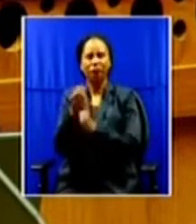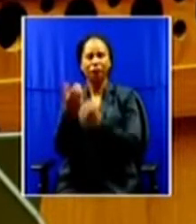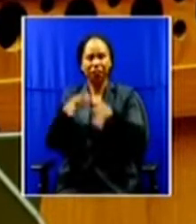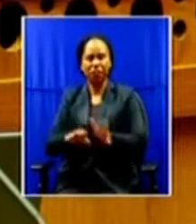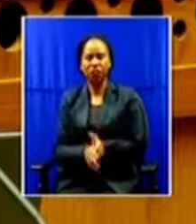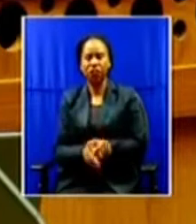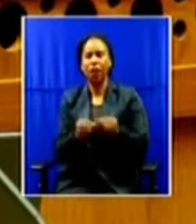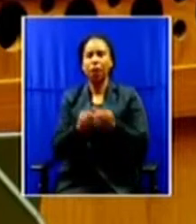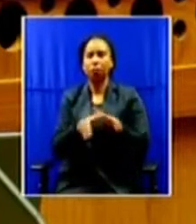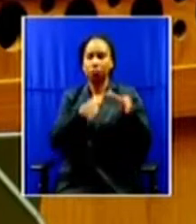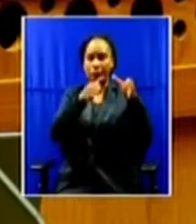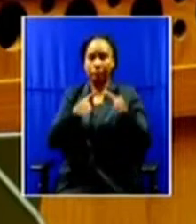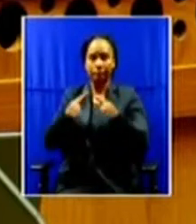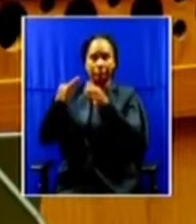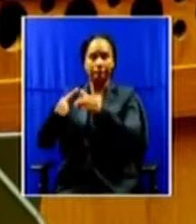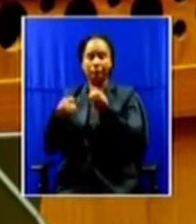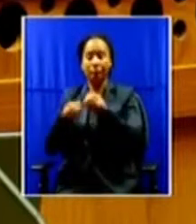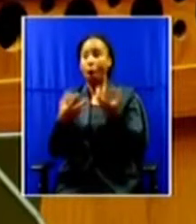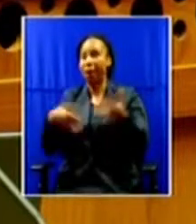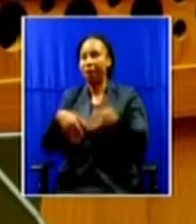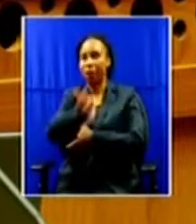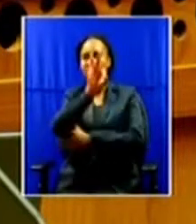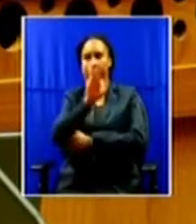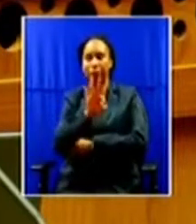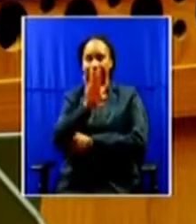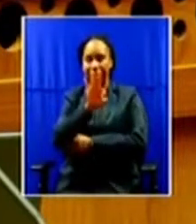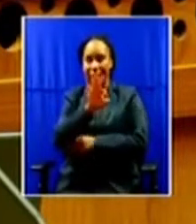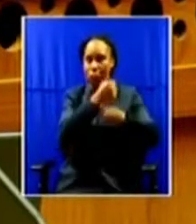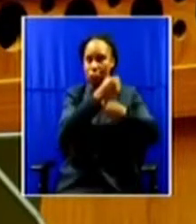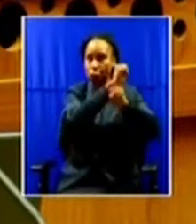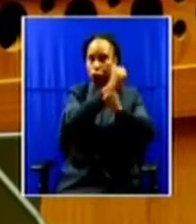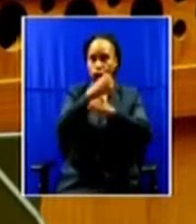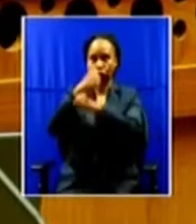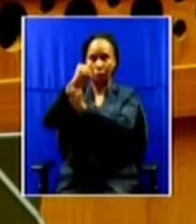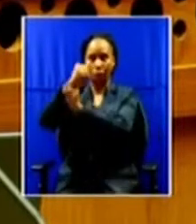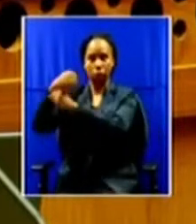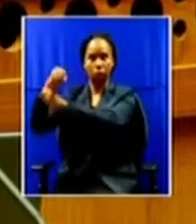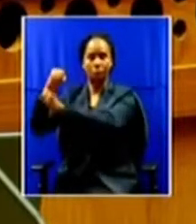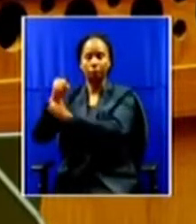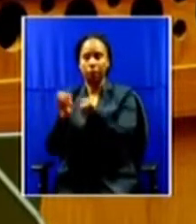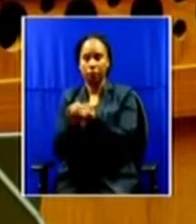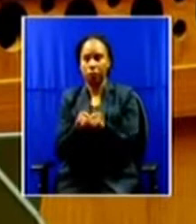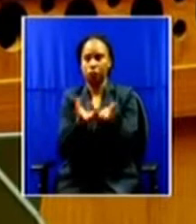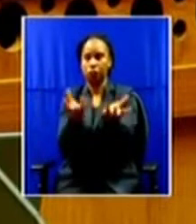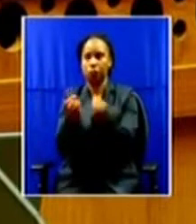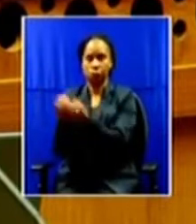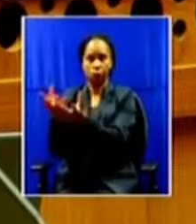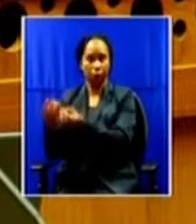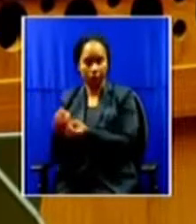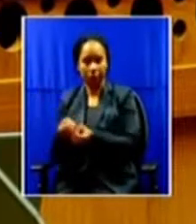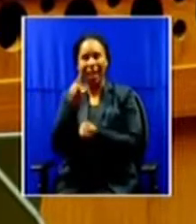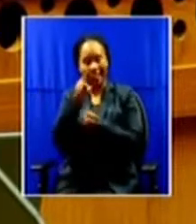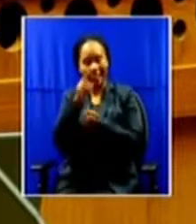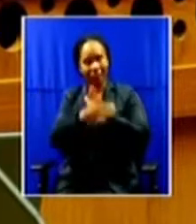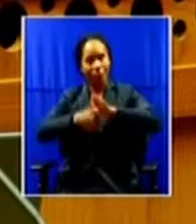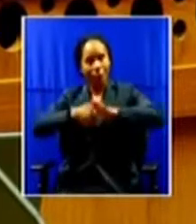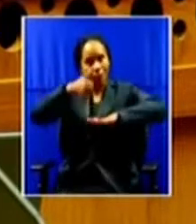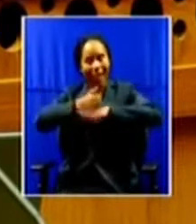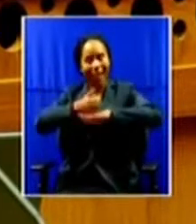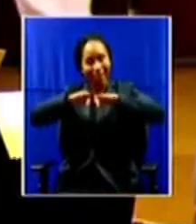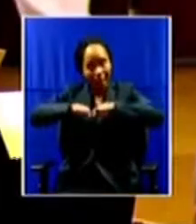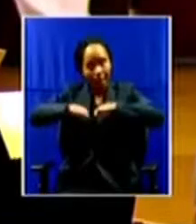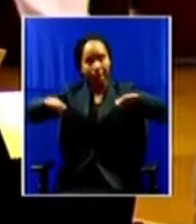separate entities for generation, transmission, and distribution. This will lay the foundation for